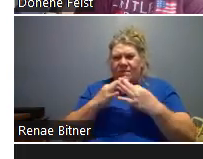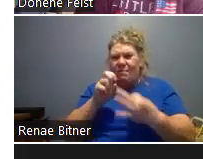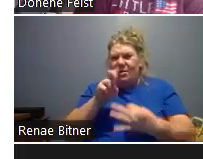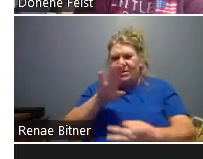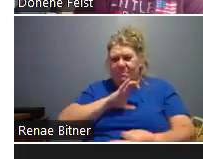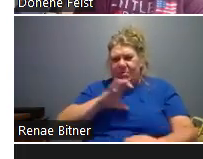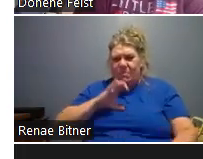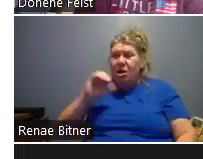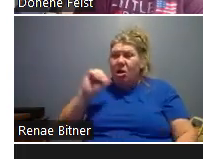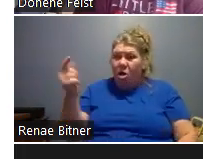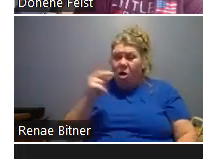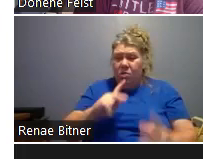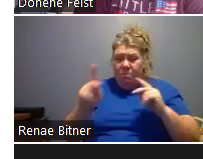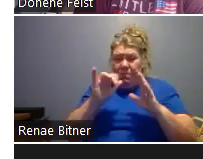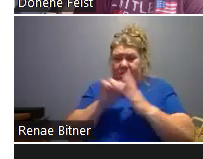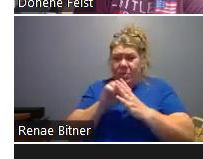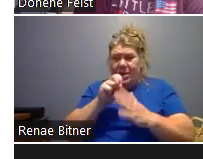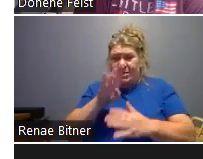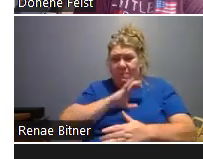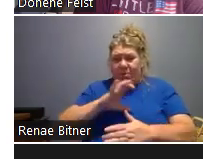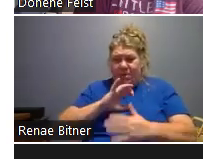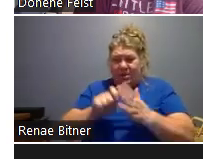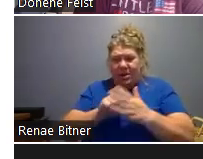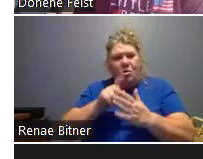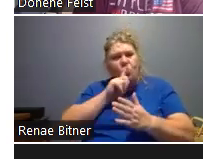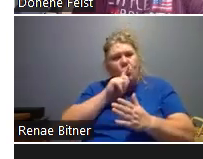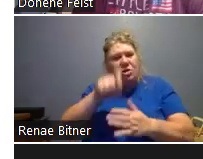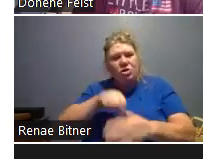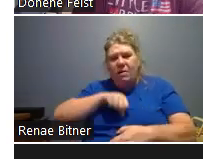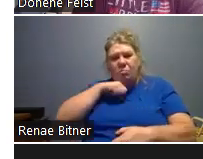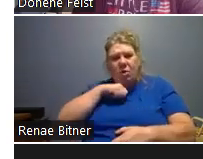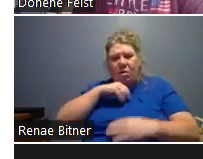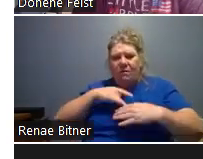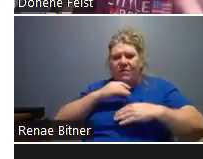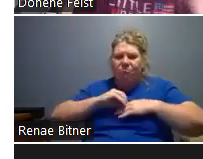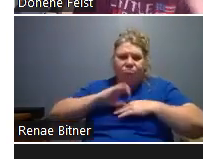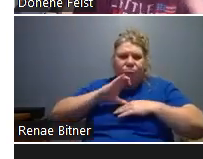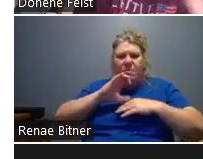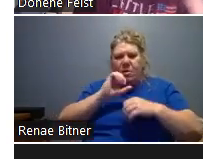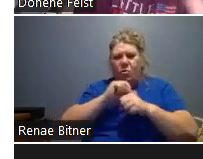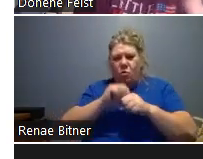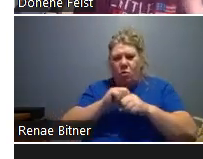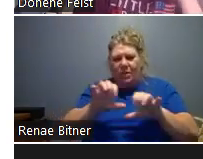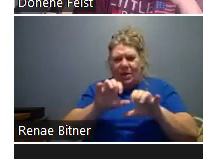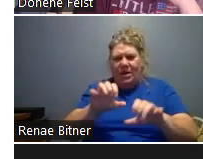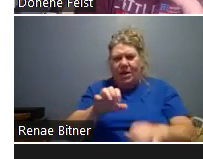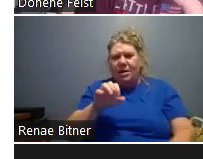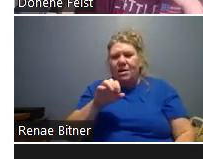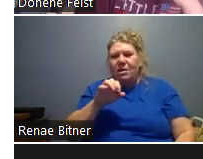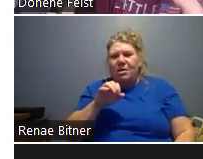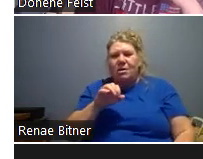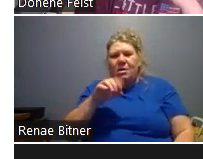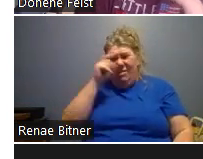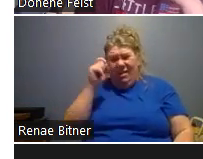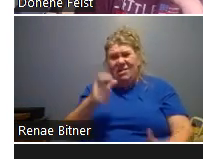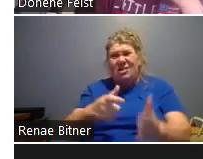were on that subcommittee at the time really should be proud of the work that was done, because it took a